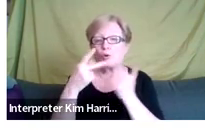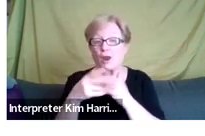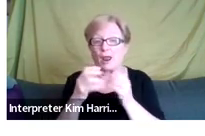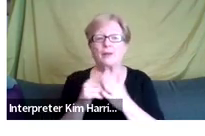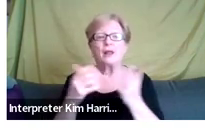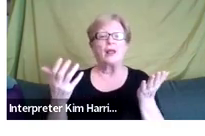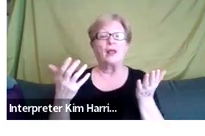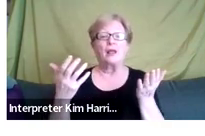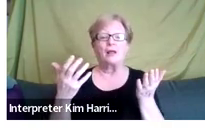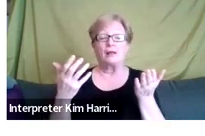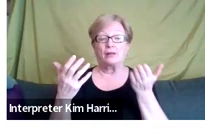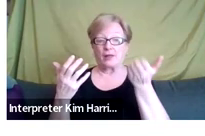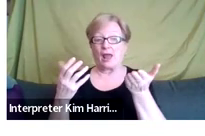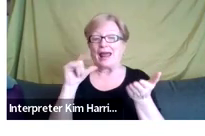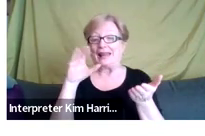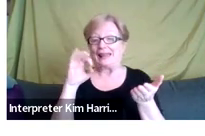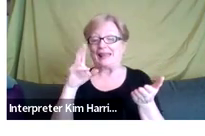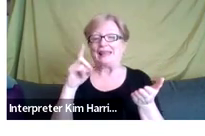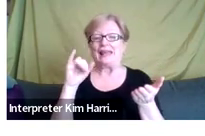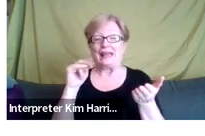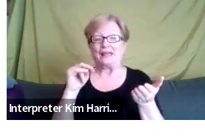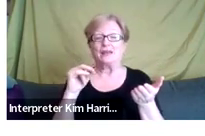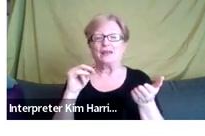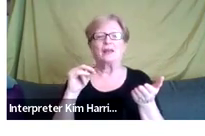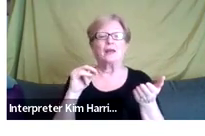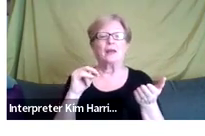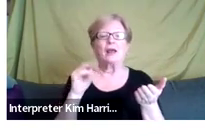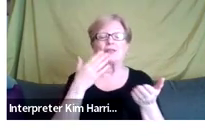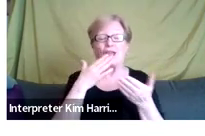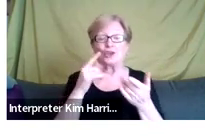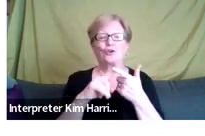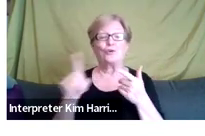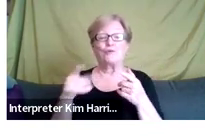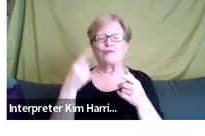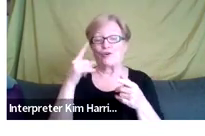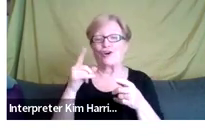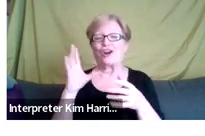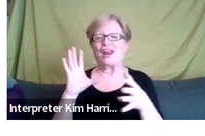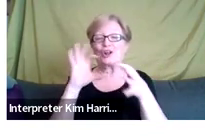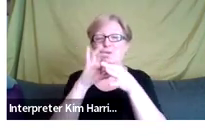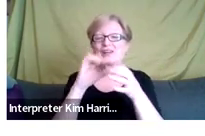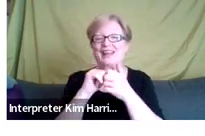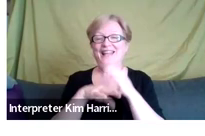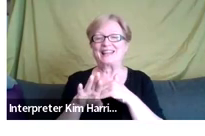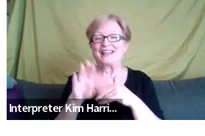we are, thanks Abby for putting that in the chat. That program is where we are working